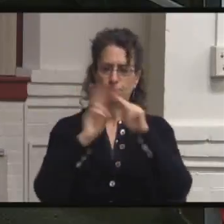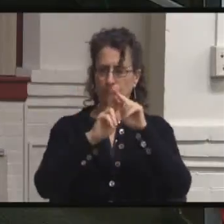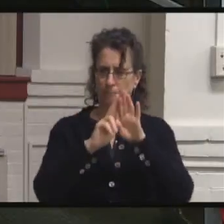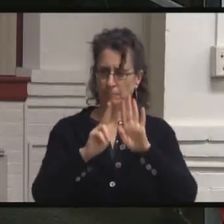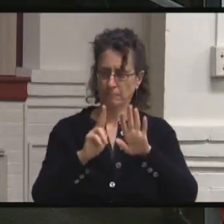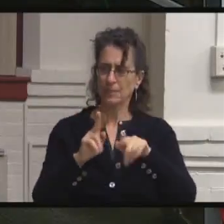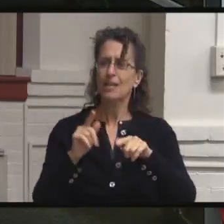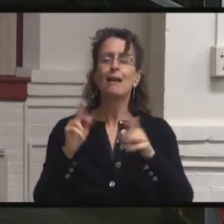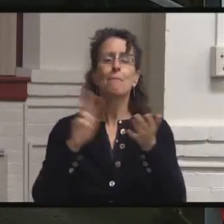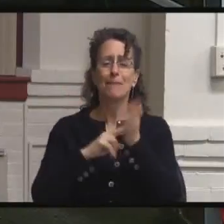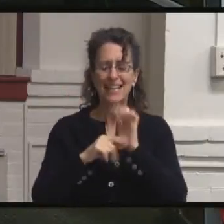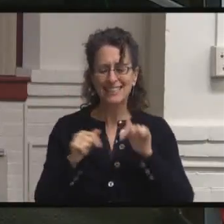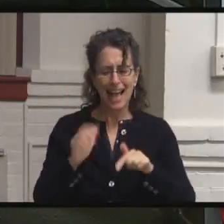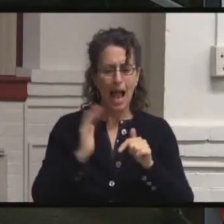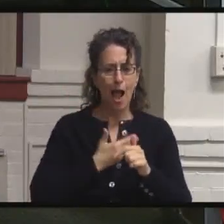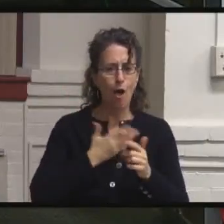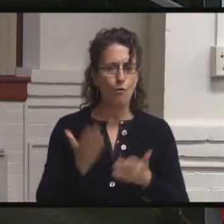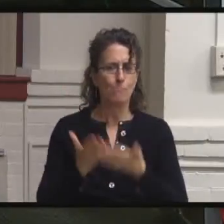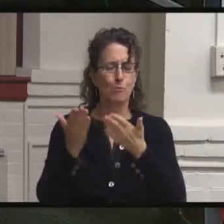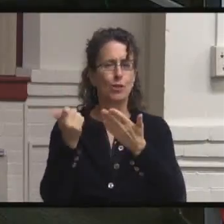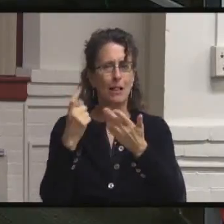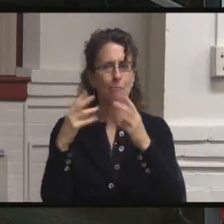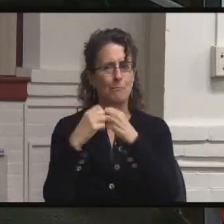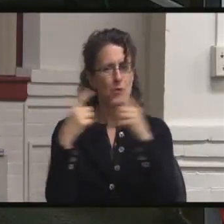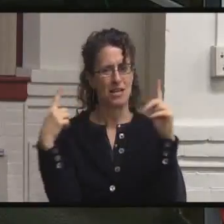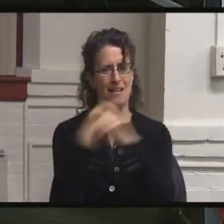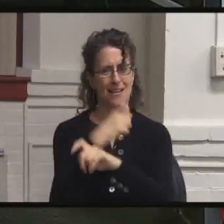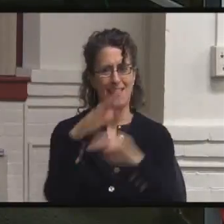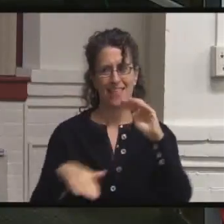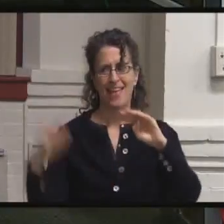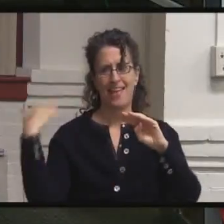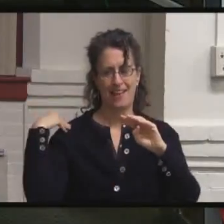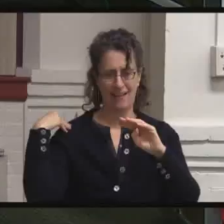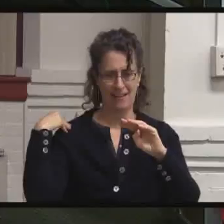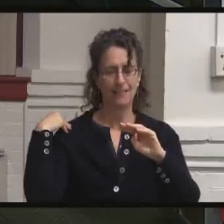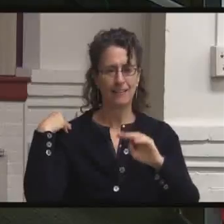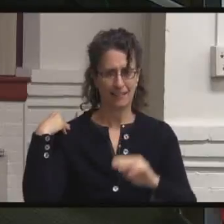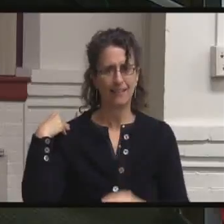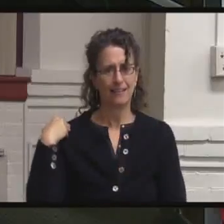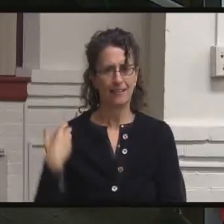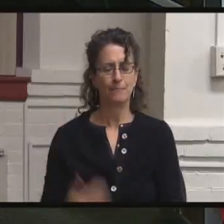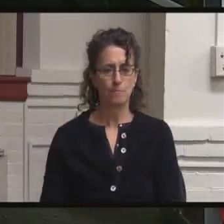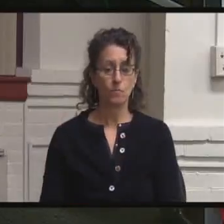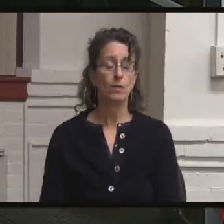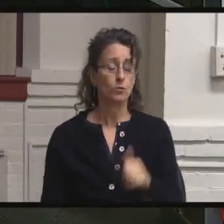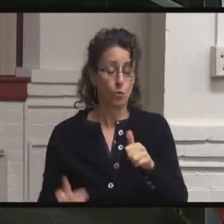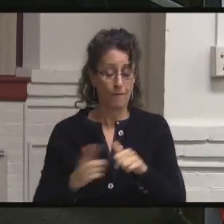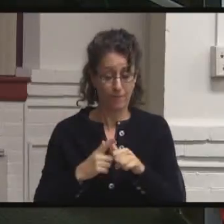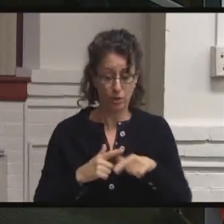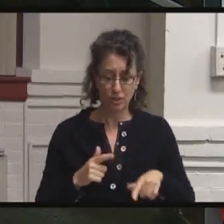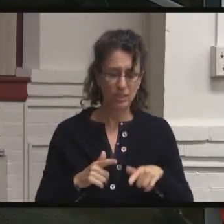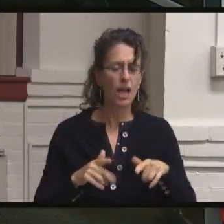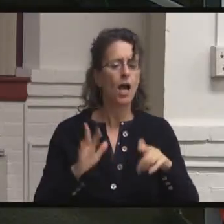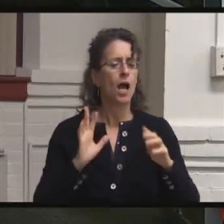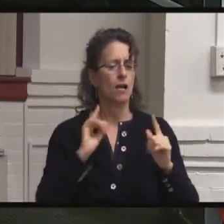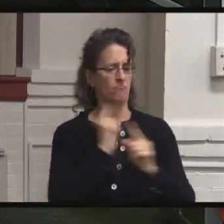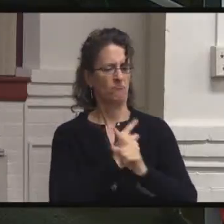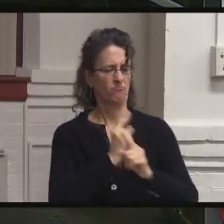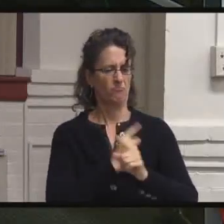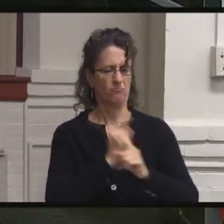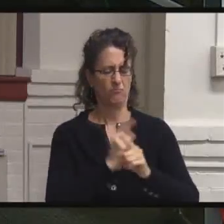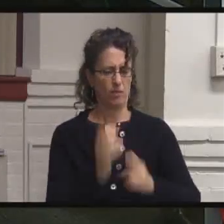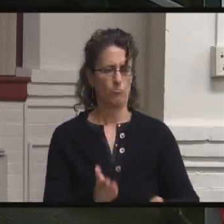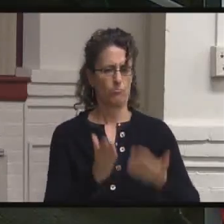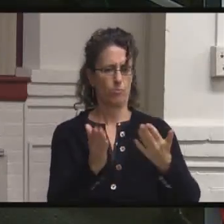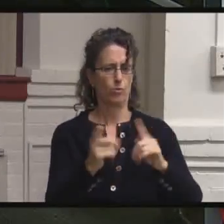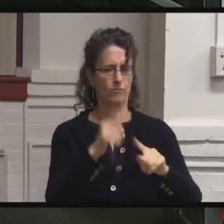to consider, but in essence what you have here is a base proposal put forward by Seeds of about